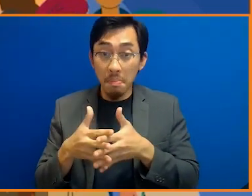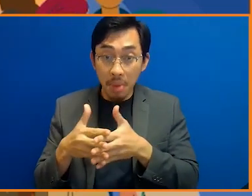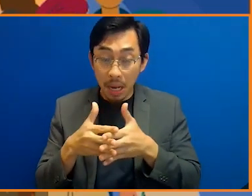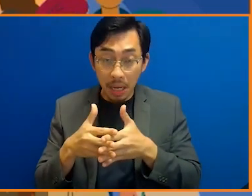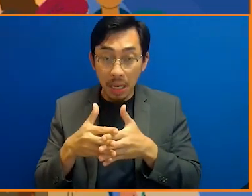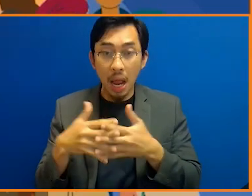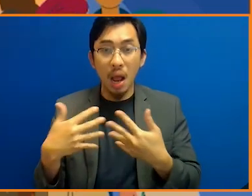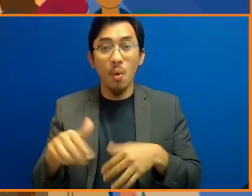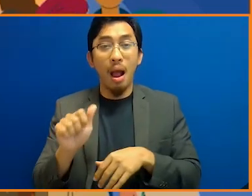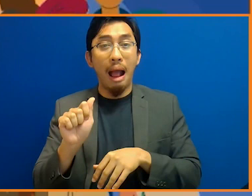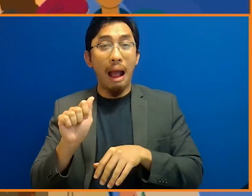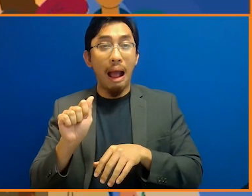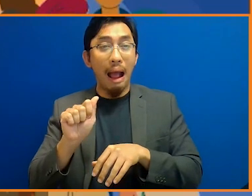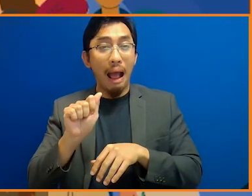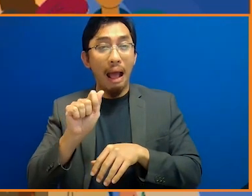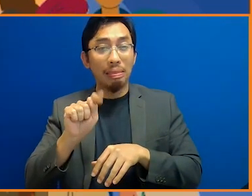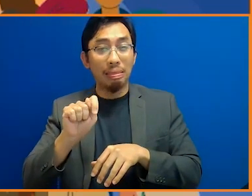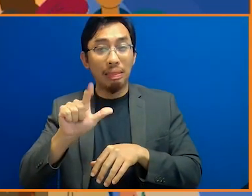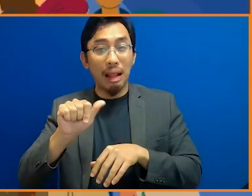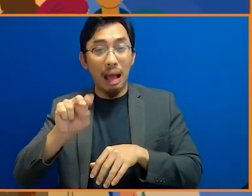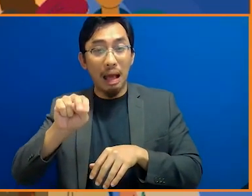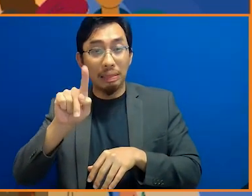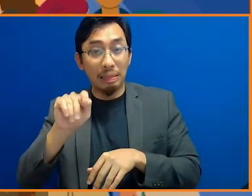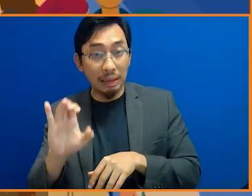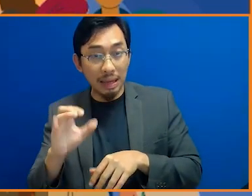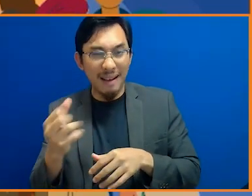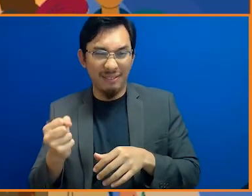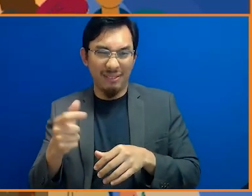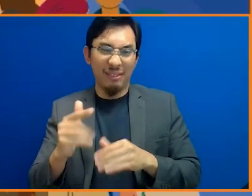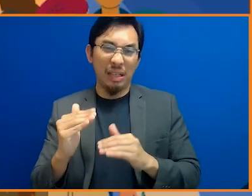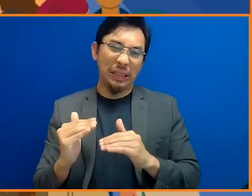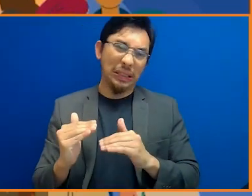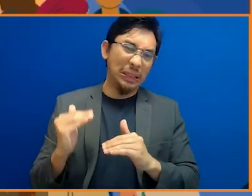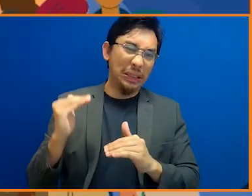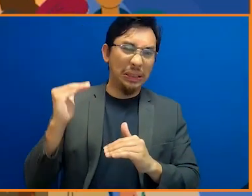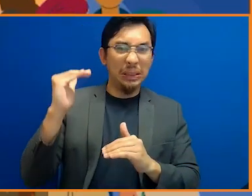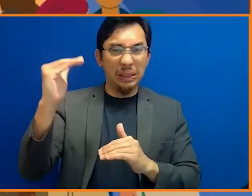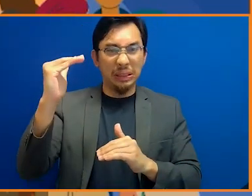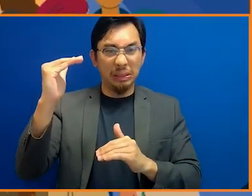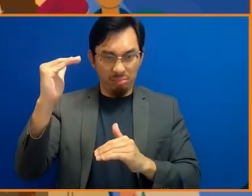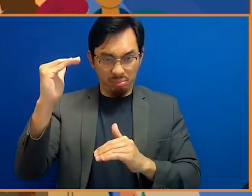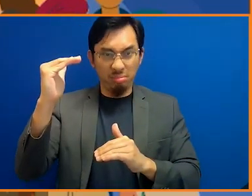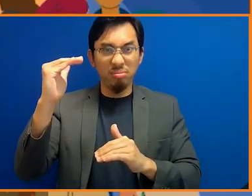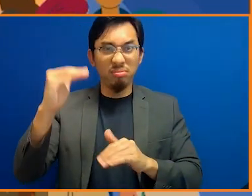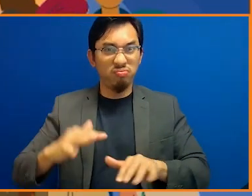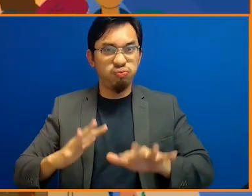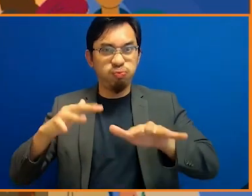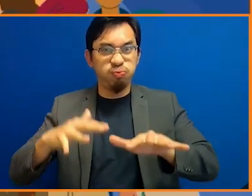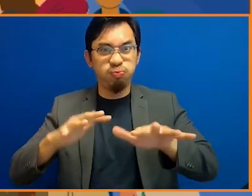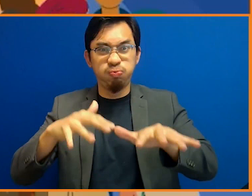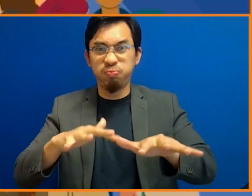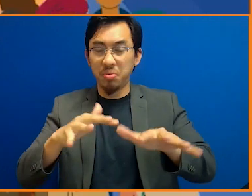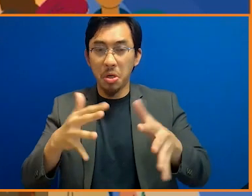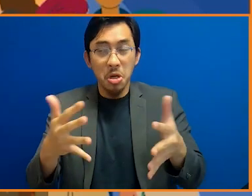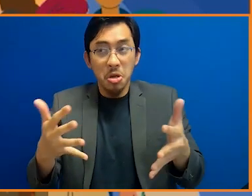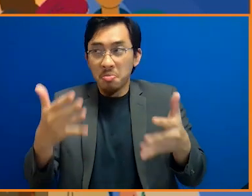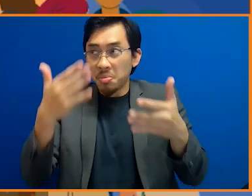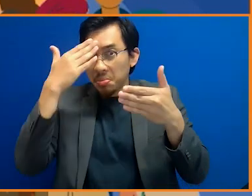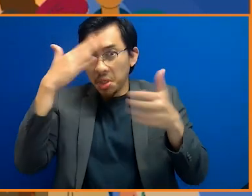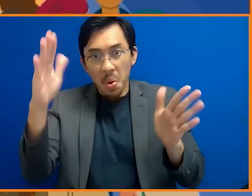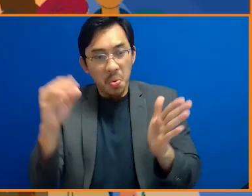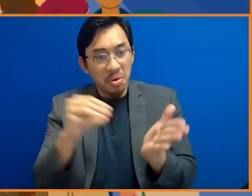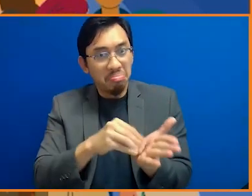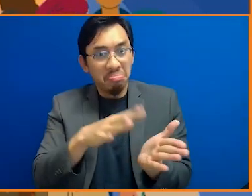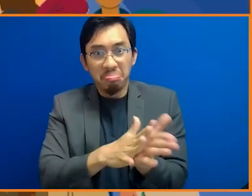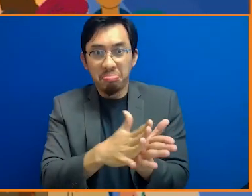South America, and also even in Atlantic. There's also the high hazard of tsunami,